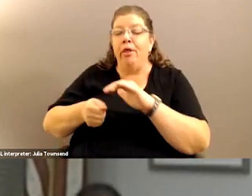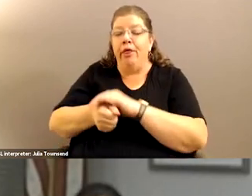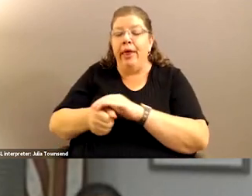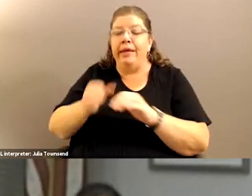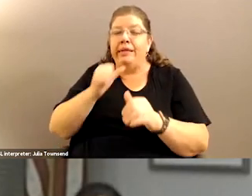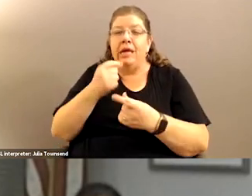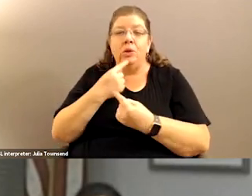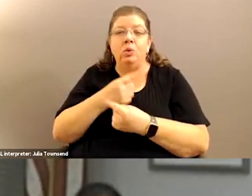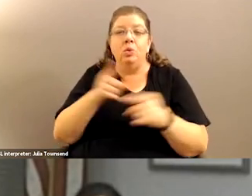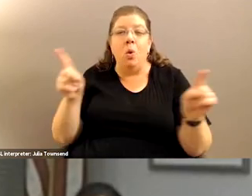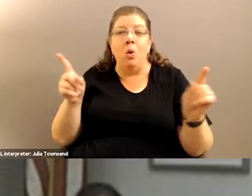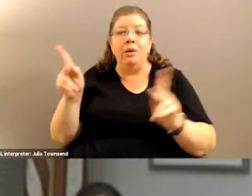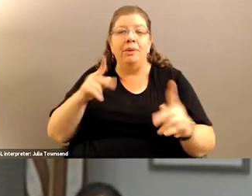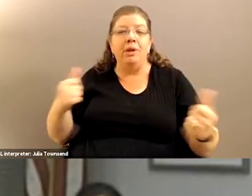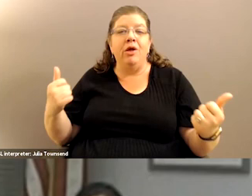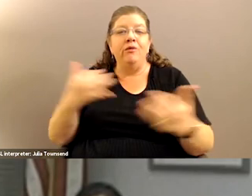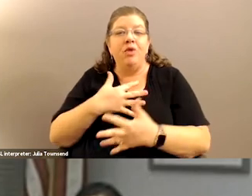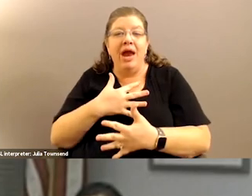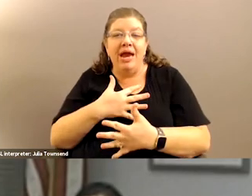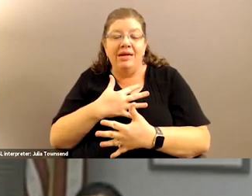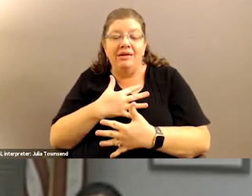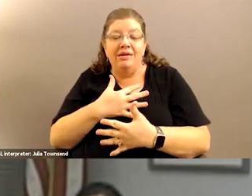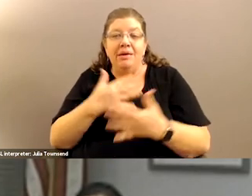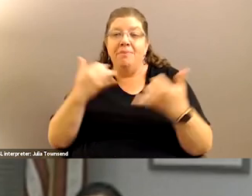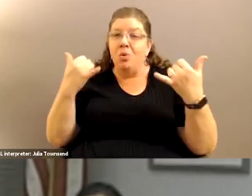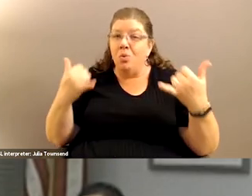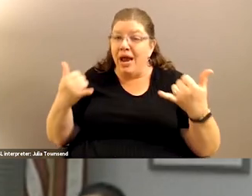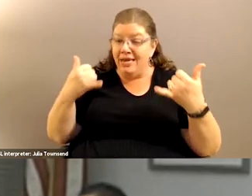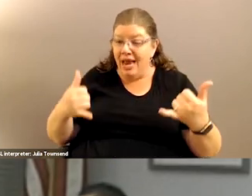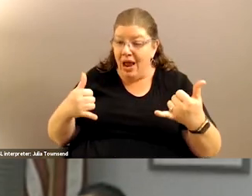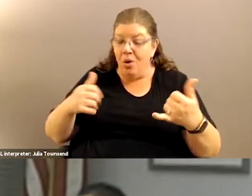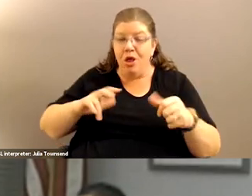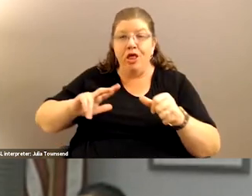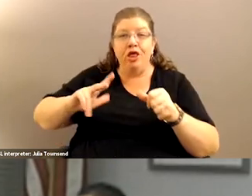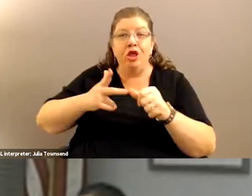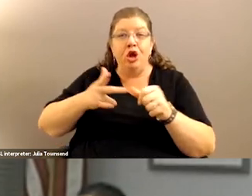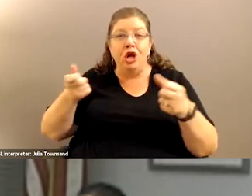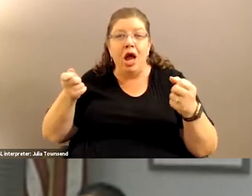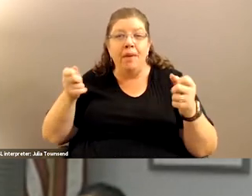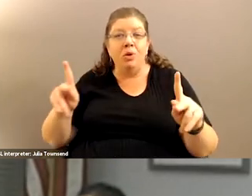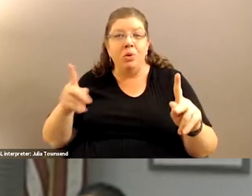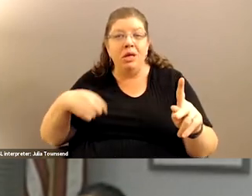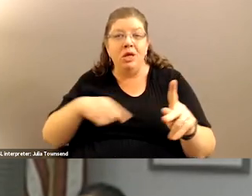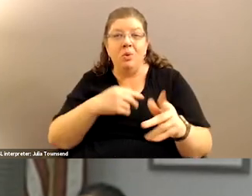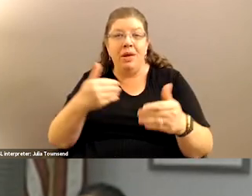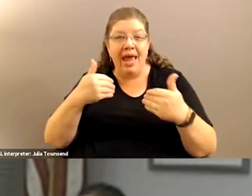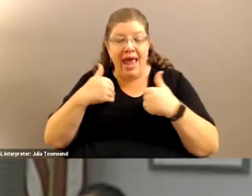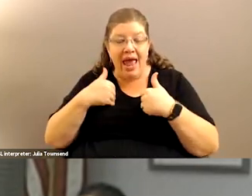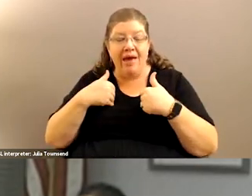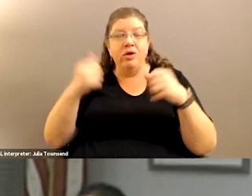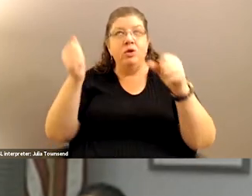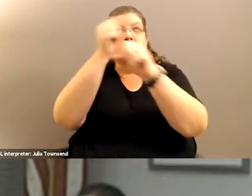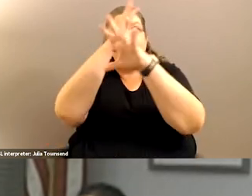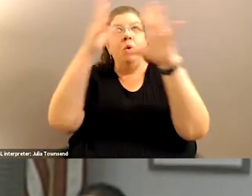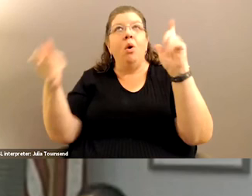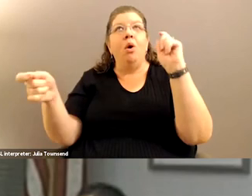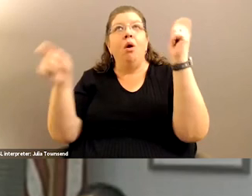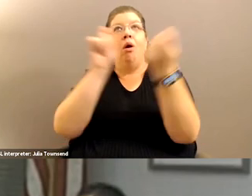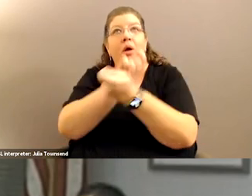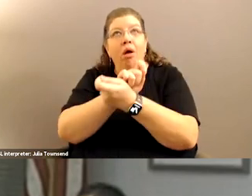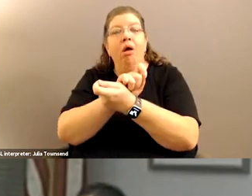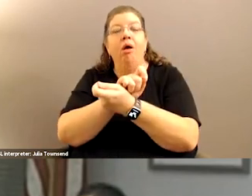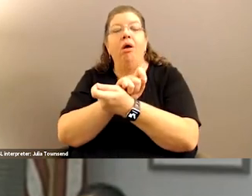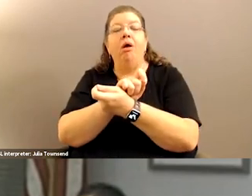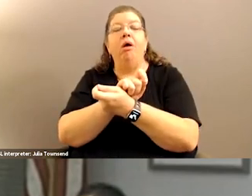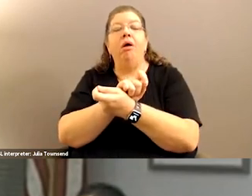are afraid to do it but at this moment in this third opportunity that we have to reimagine rethink reformate